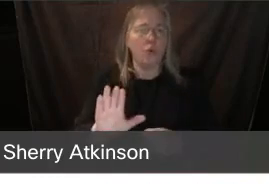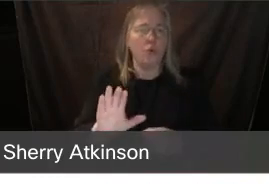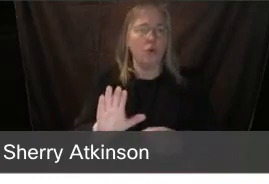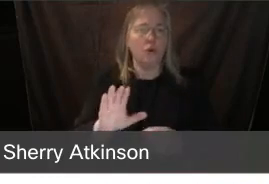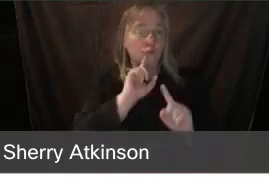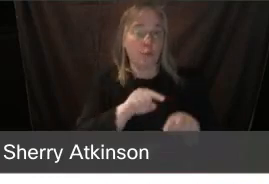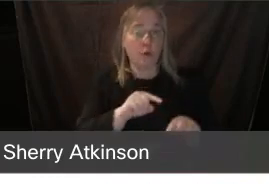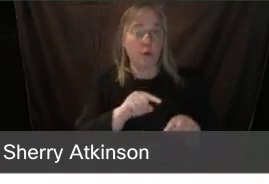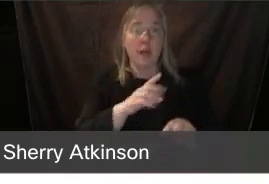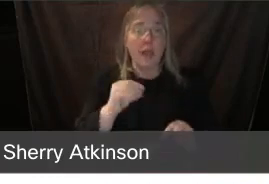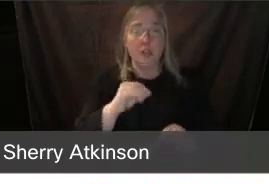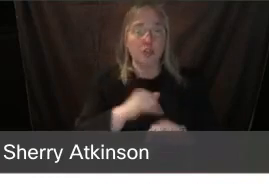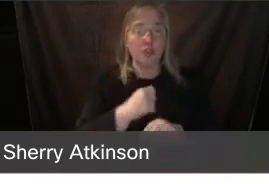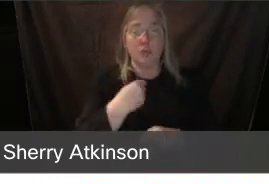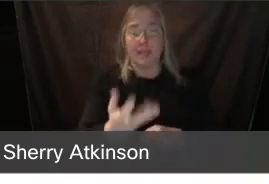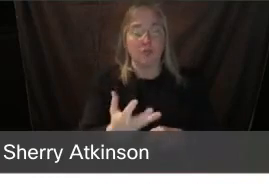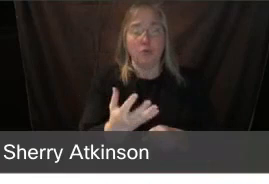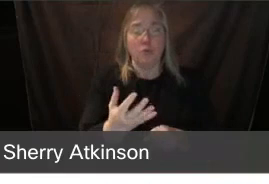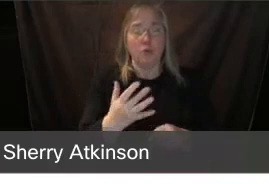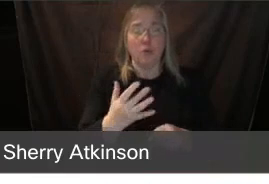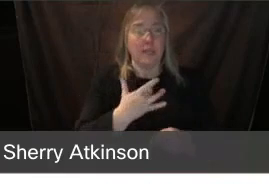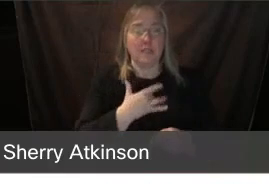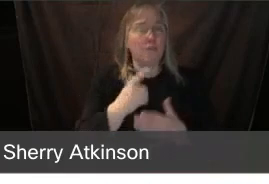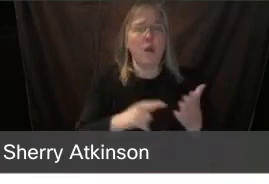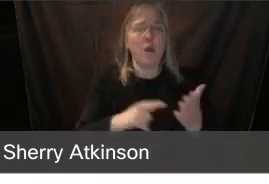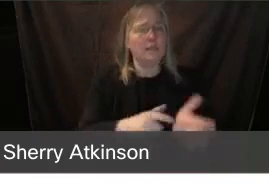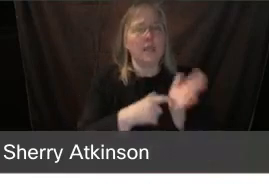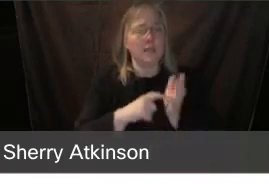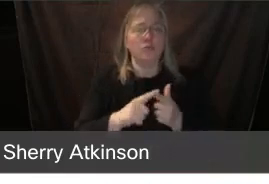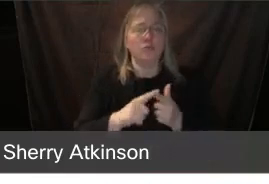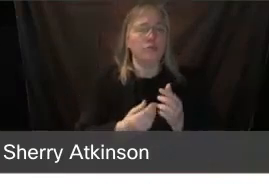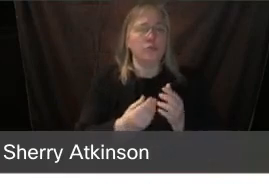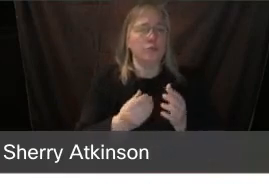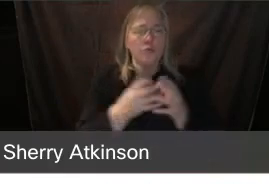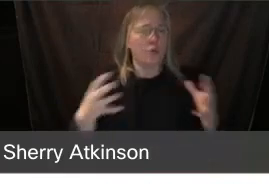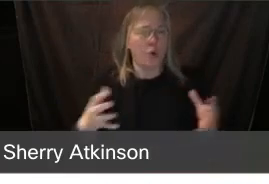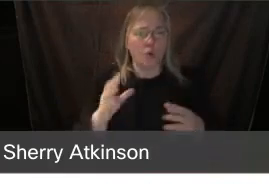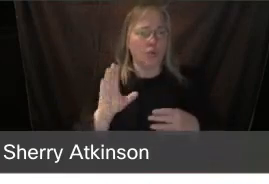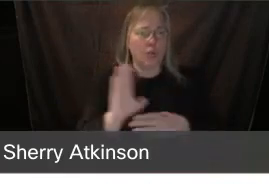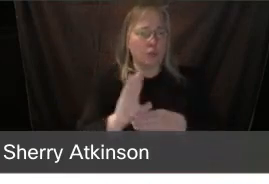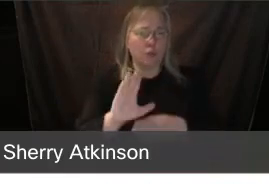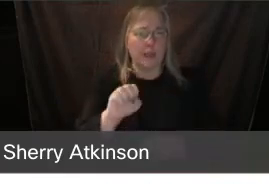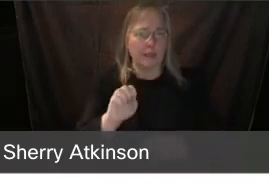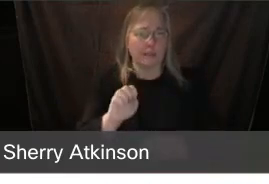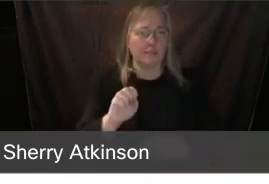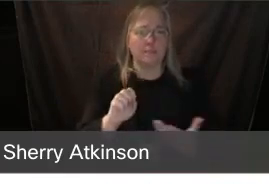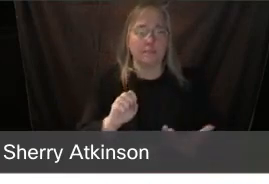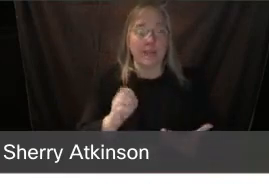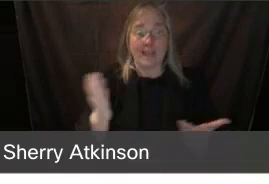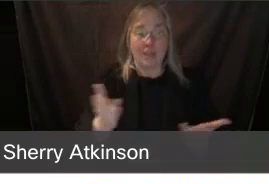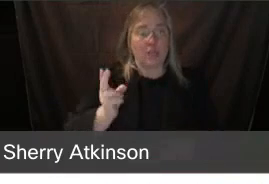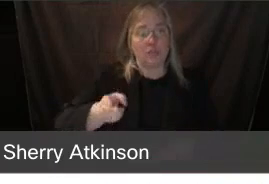report, and just to give you a sense of what does it take to grow the commercial base. Here's a